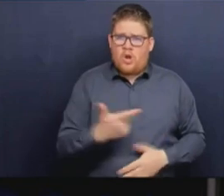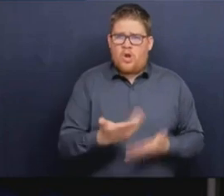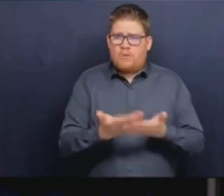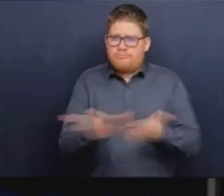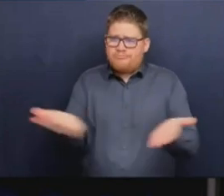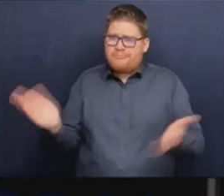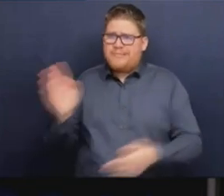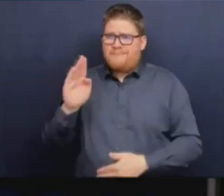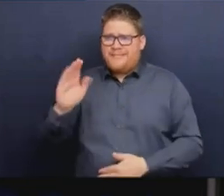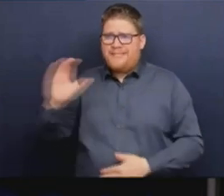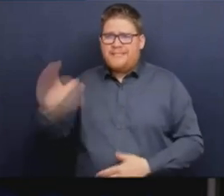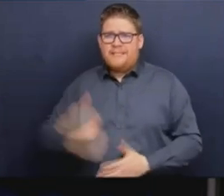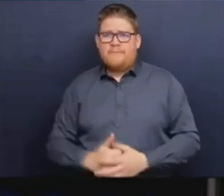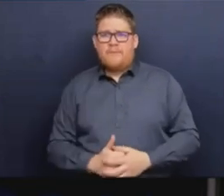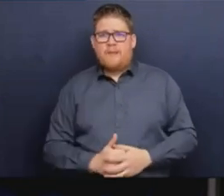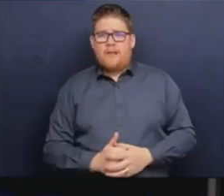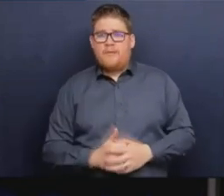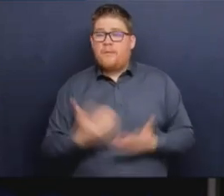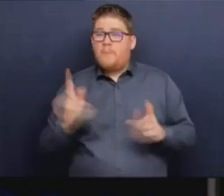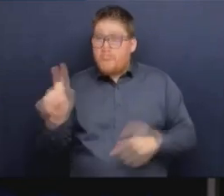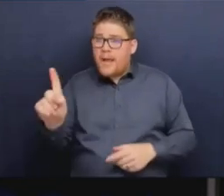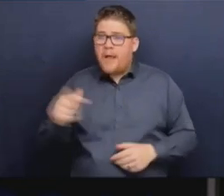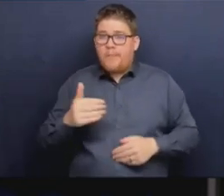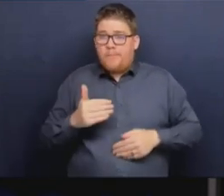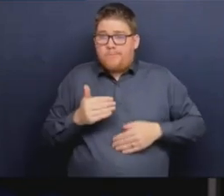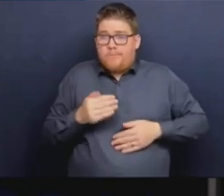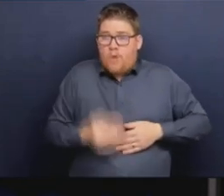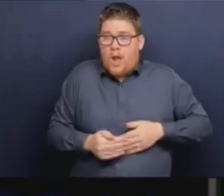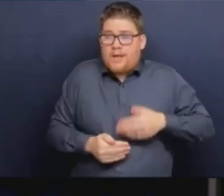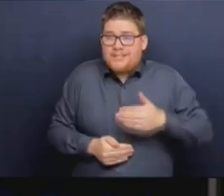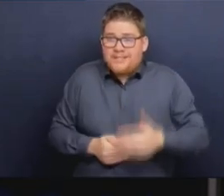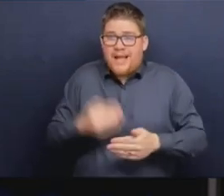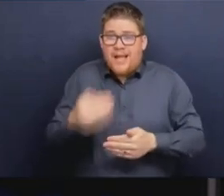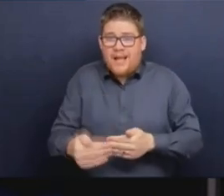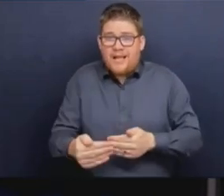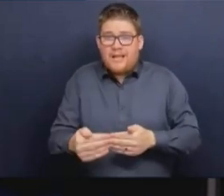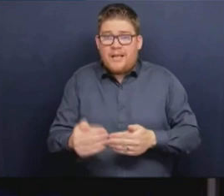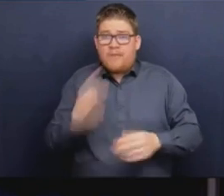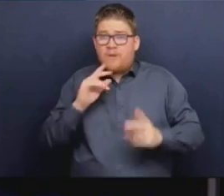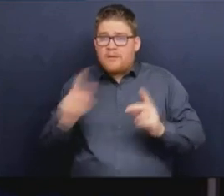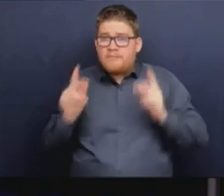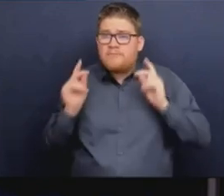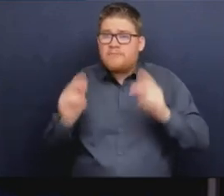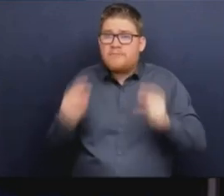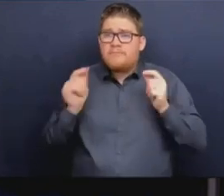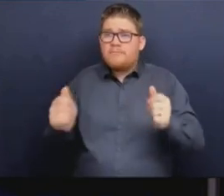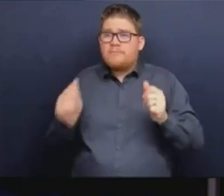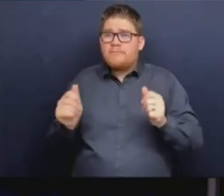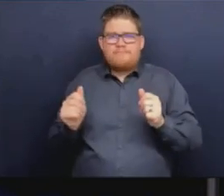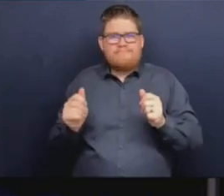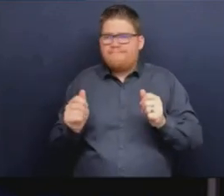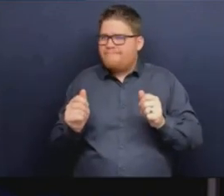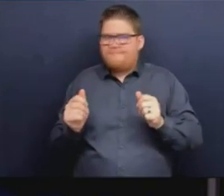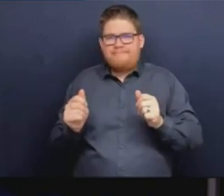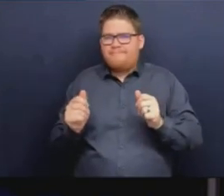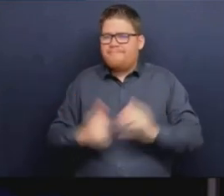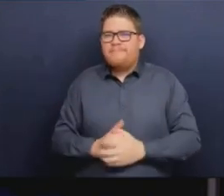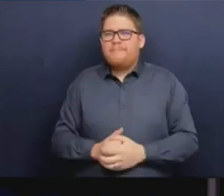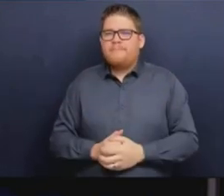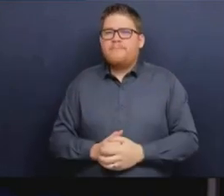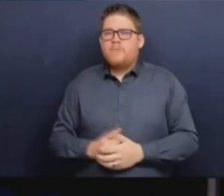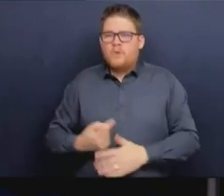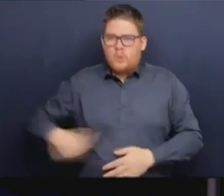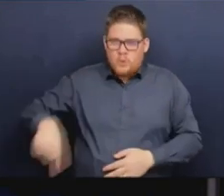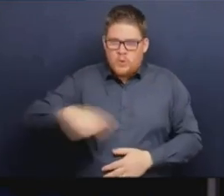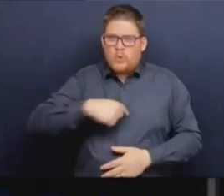are going to take, like, it is not something that will happen instantly. We are on the path towards creating British